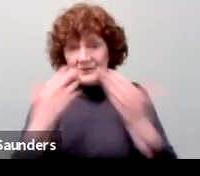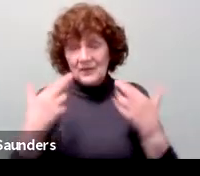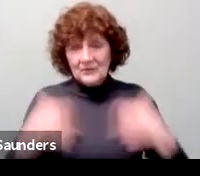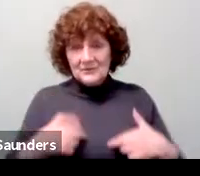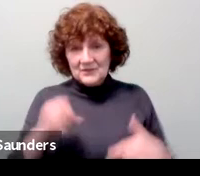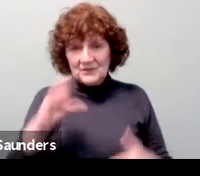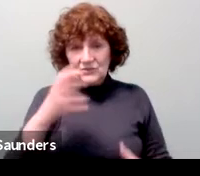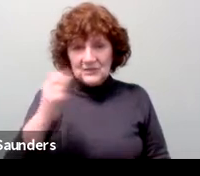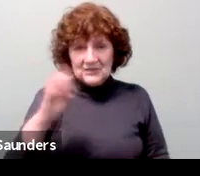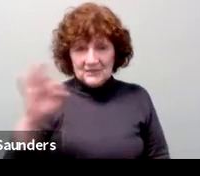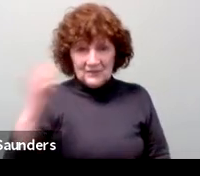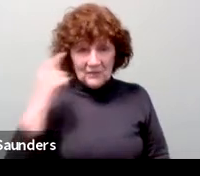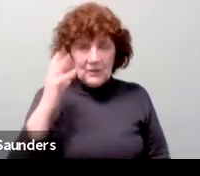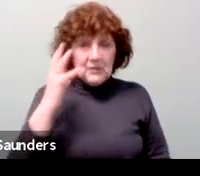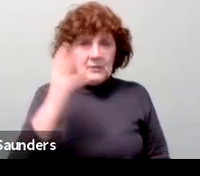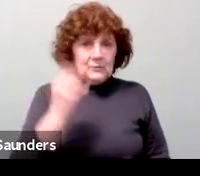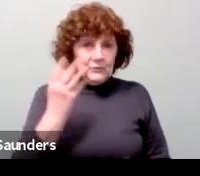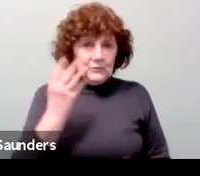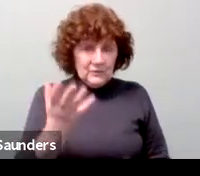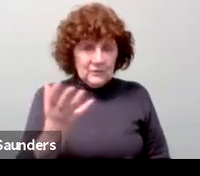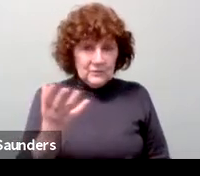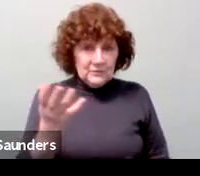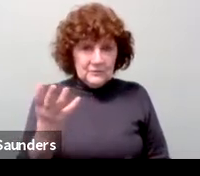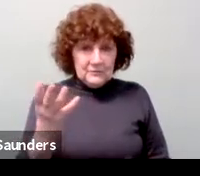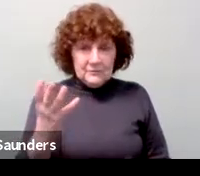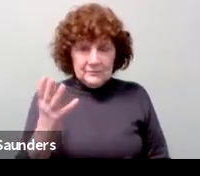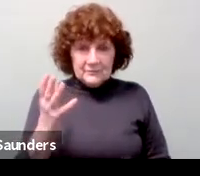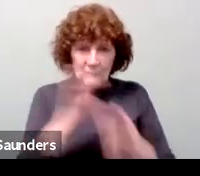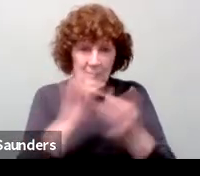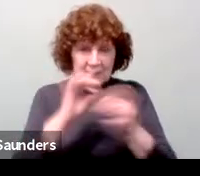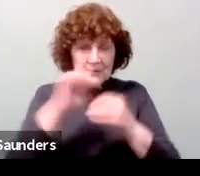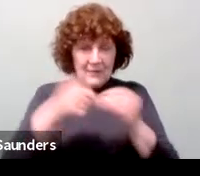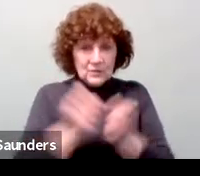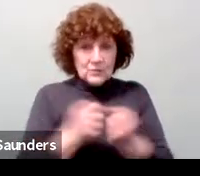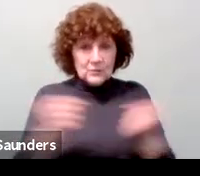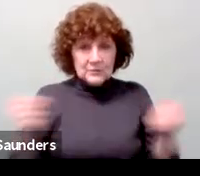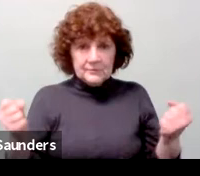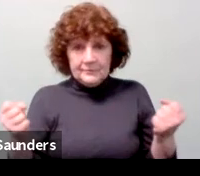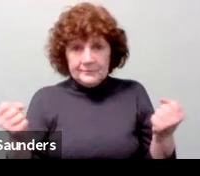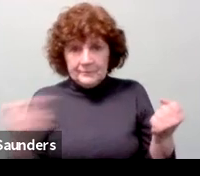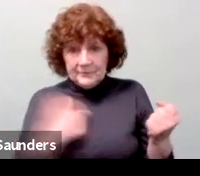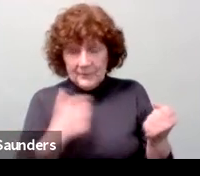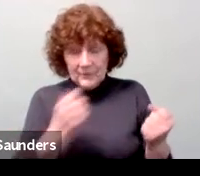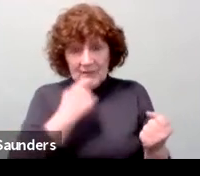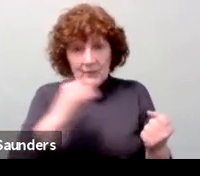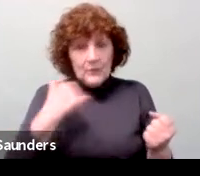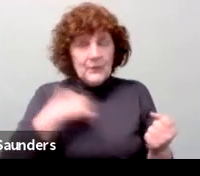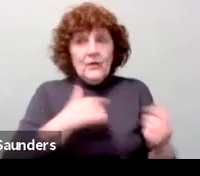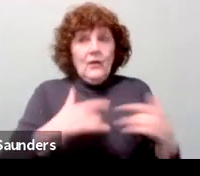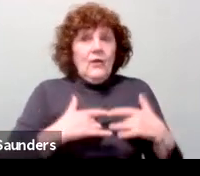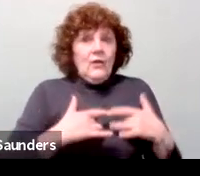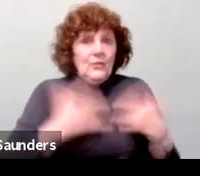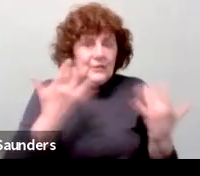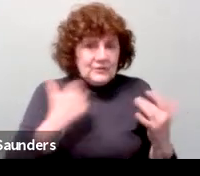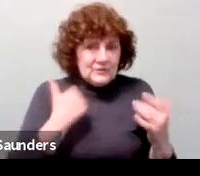the very beautiful and meaningful Devar Torah. I want to say that we are thrilled to have with us